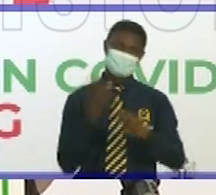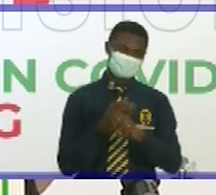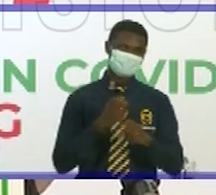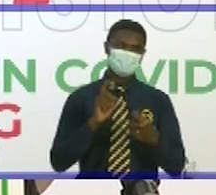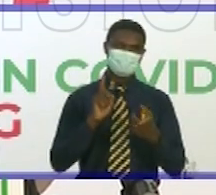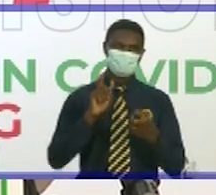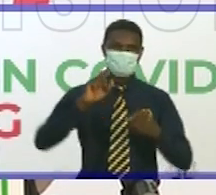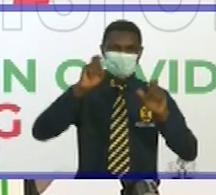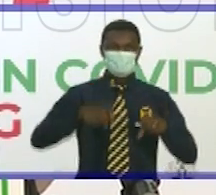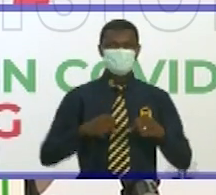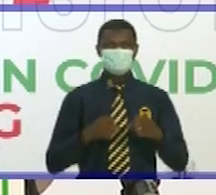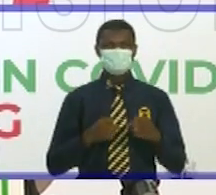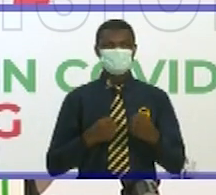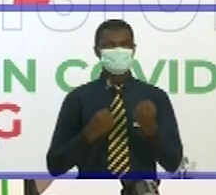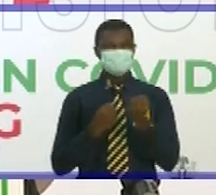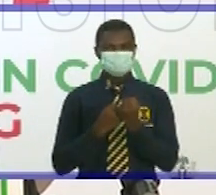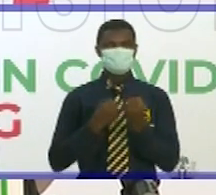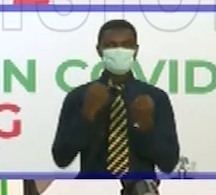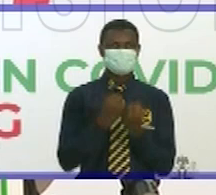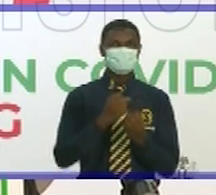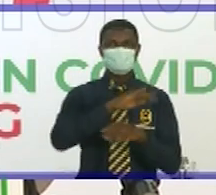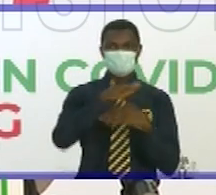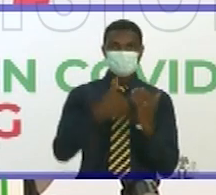pinu wi pe awon osise